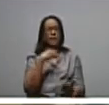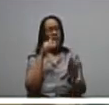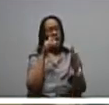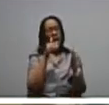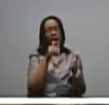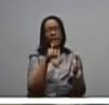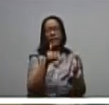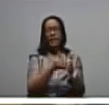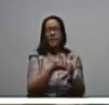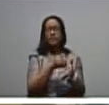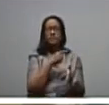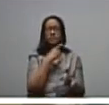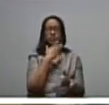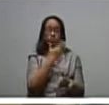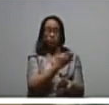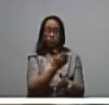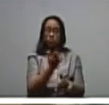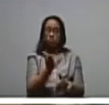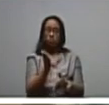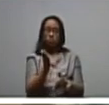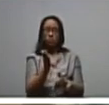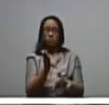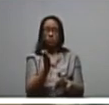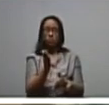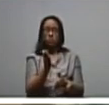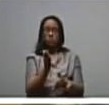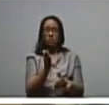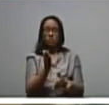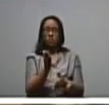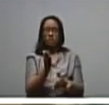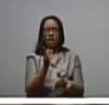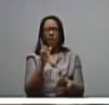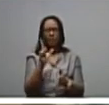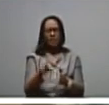less love now than you used to have.